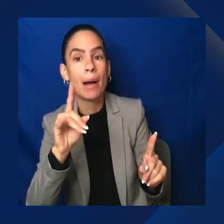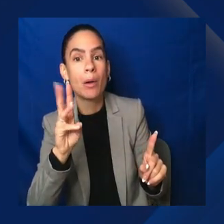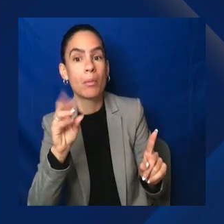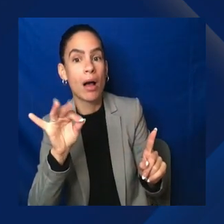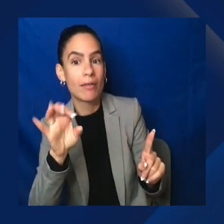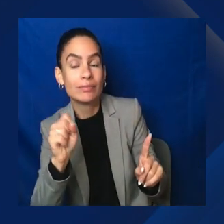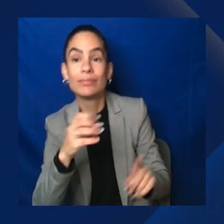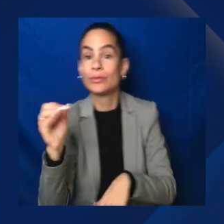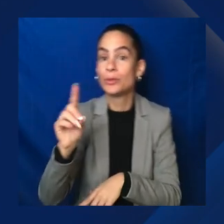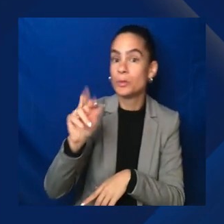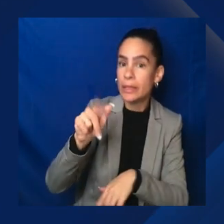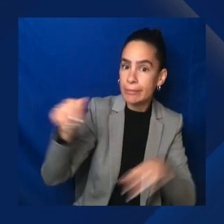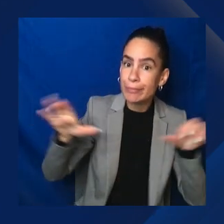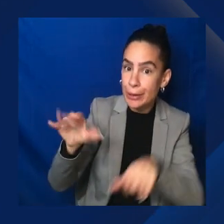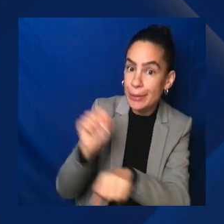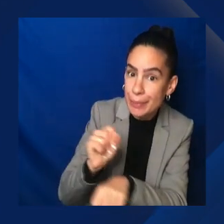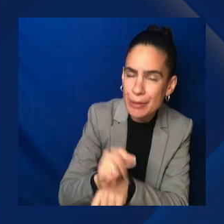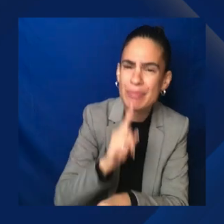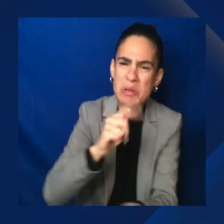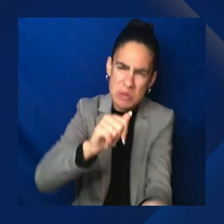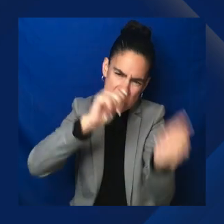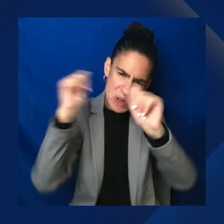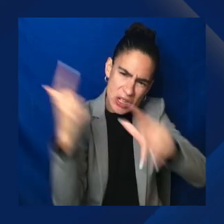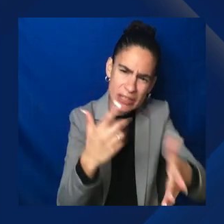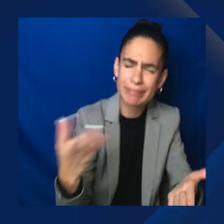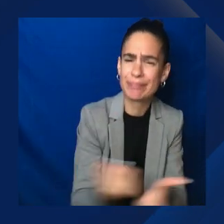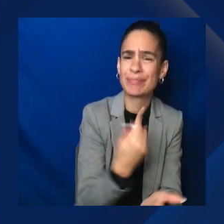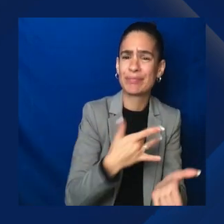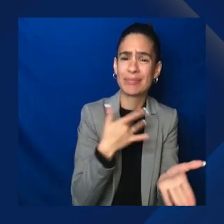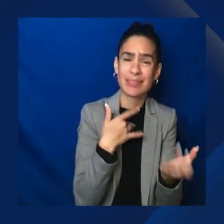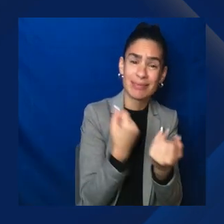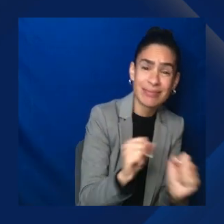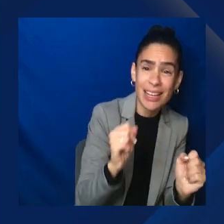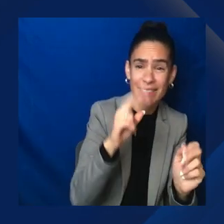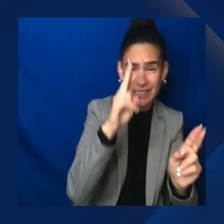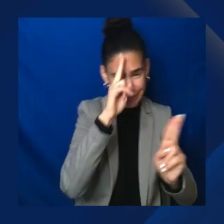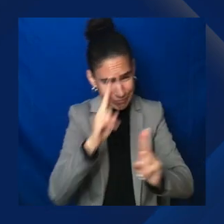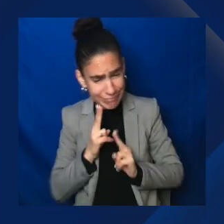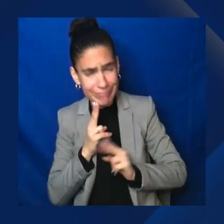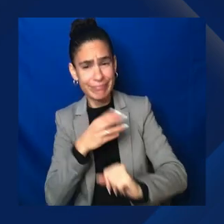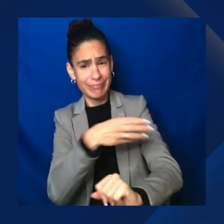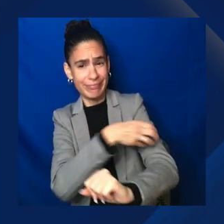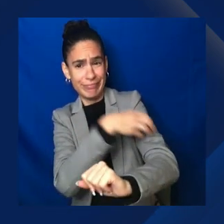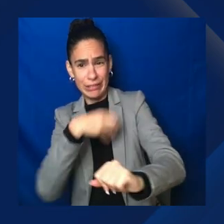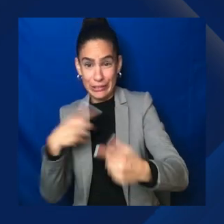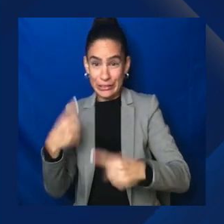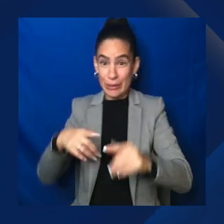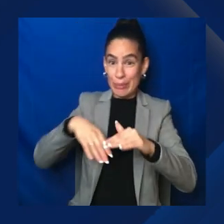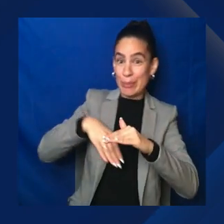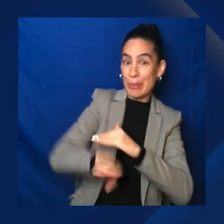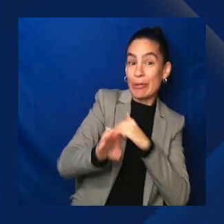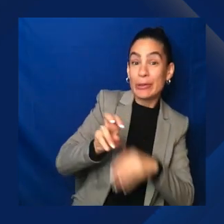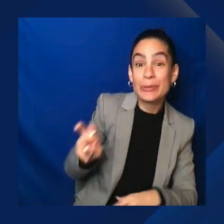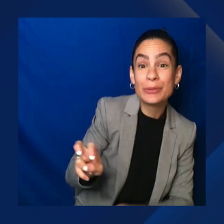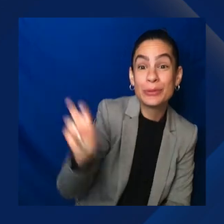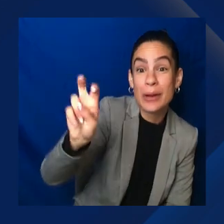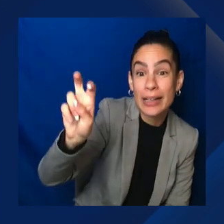safety, dignity, and empowerment in their birth journey. Together, we can be a part of that